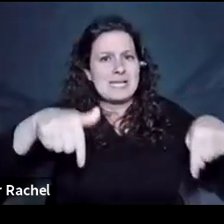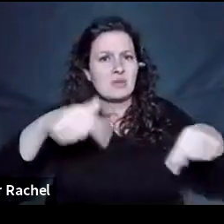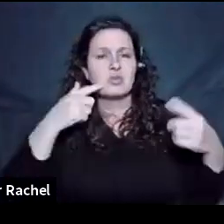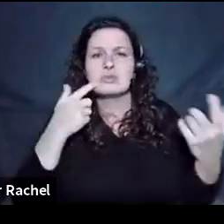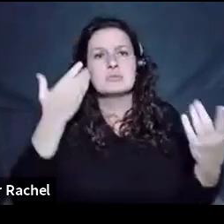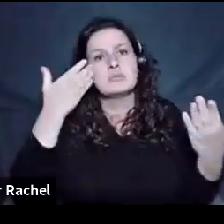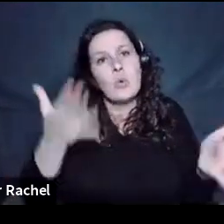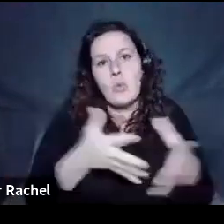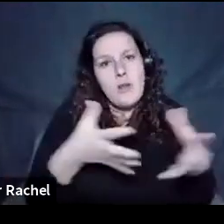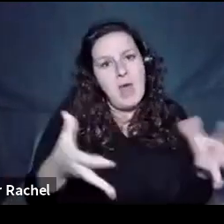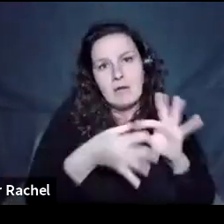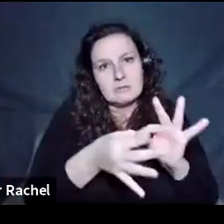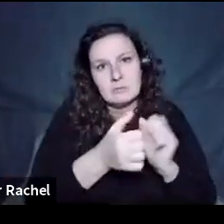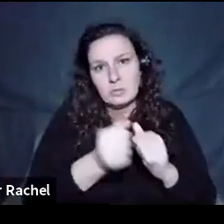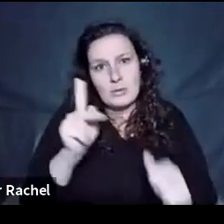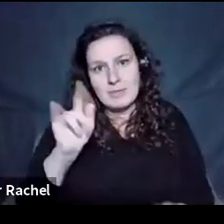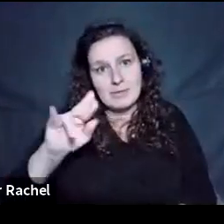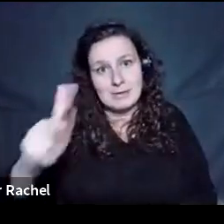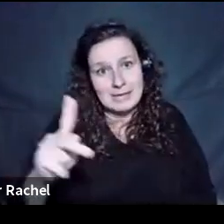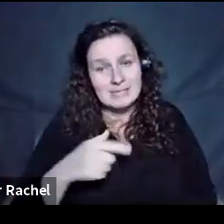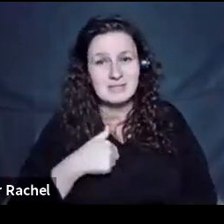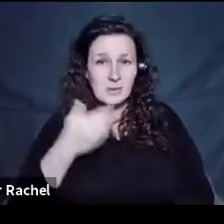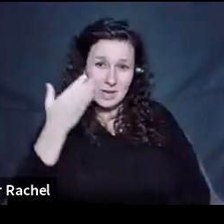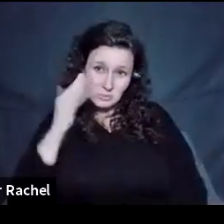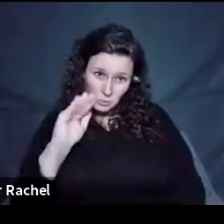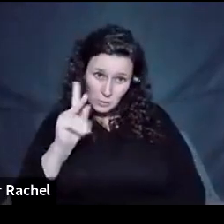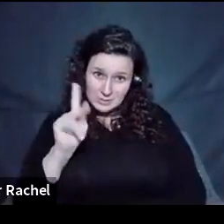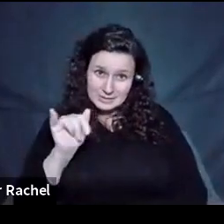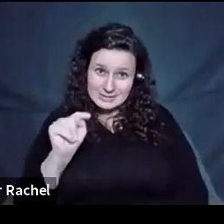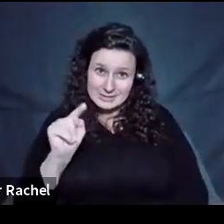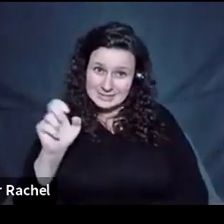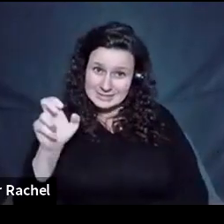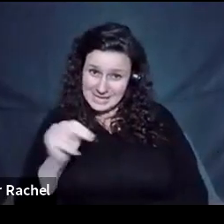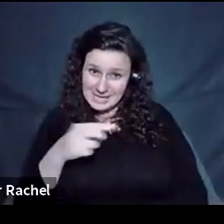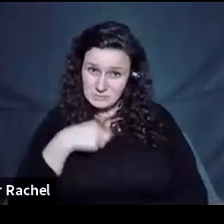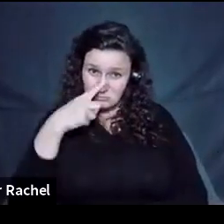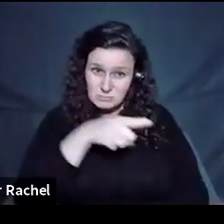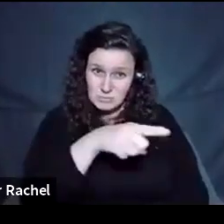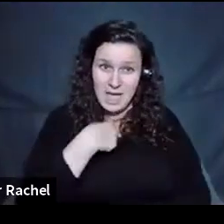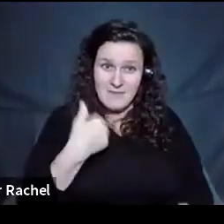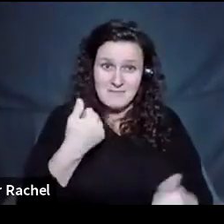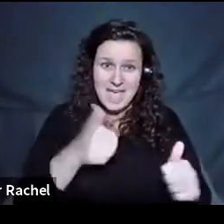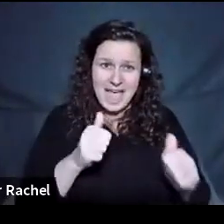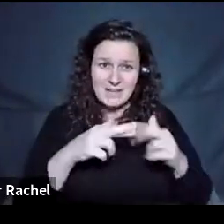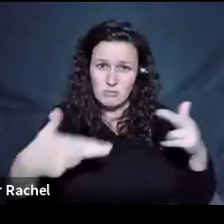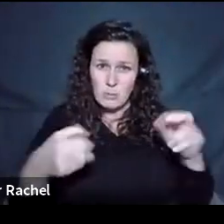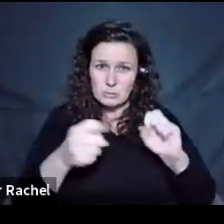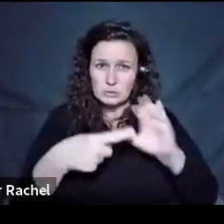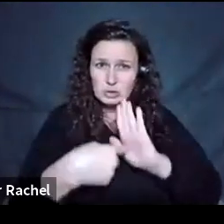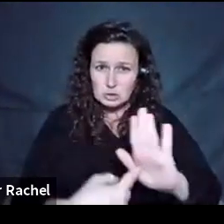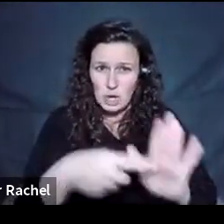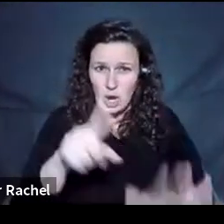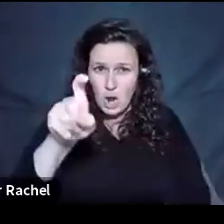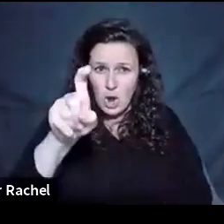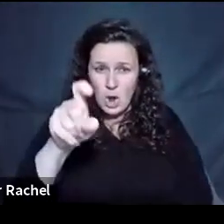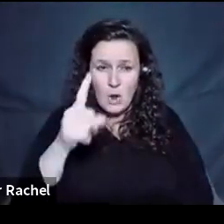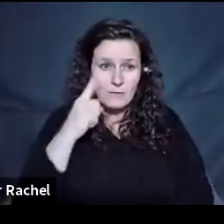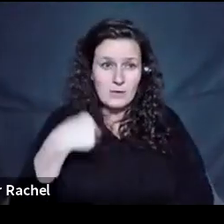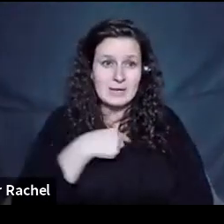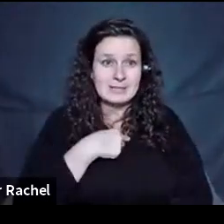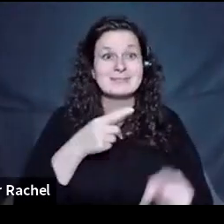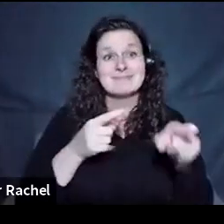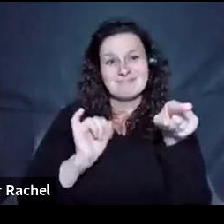know very much about kink. And I don't know, Kitten, if you have any rope that you could display for us, but that would be lovely too, as